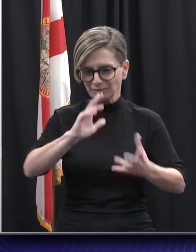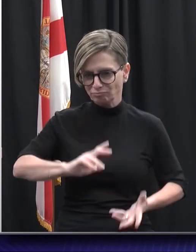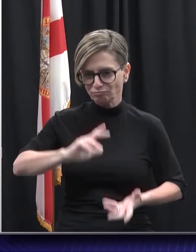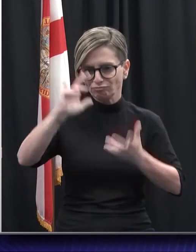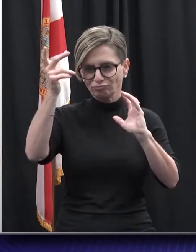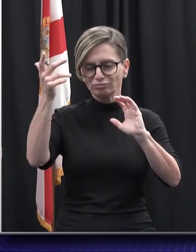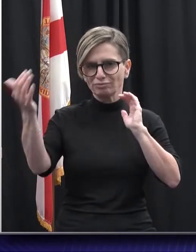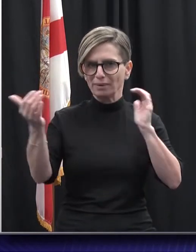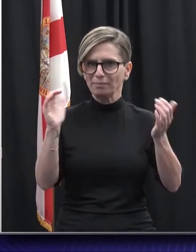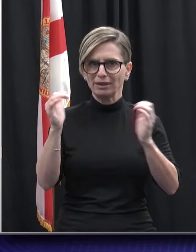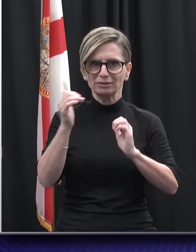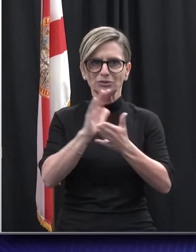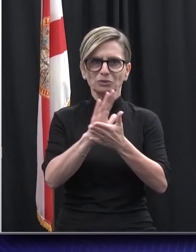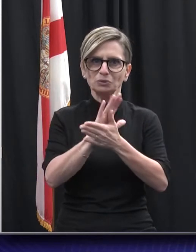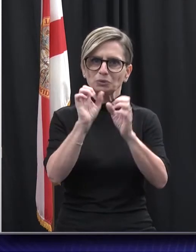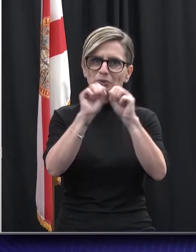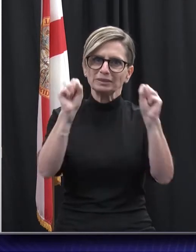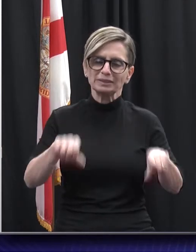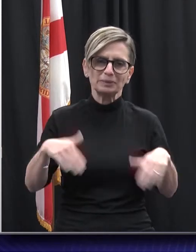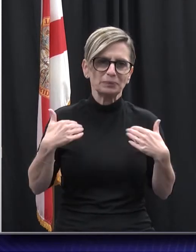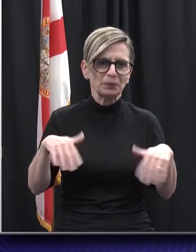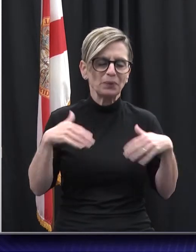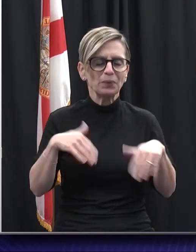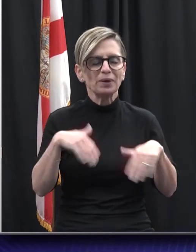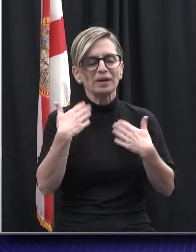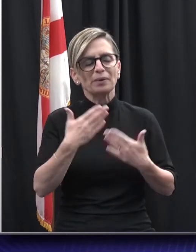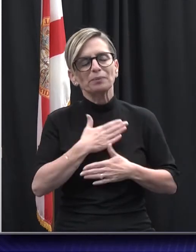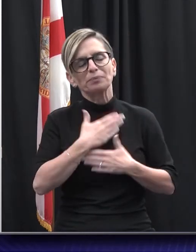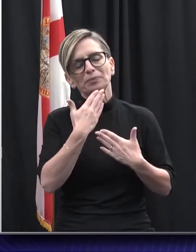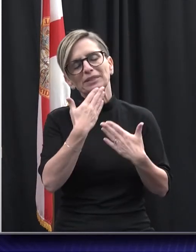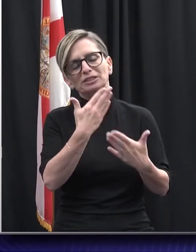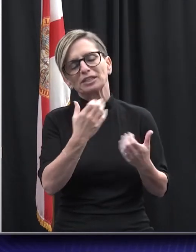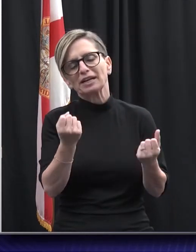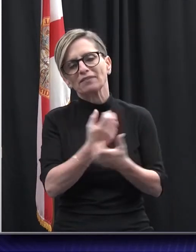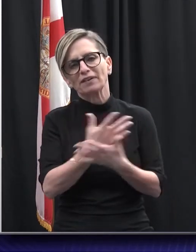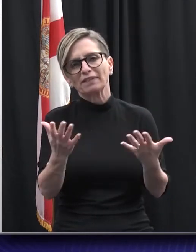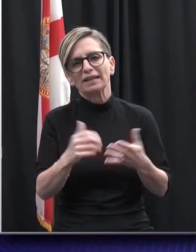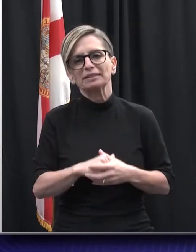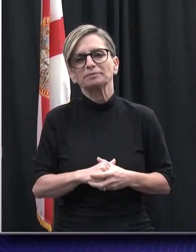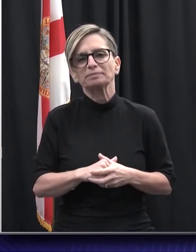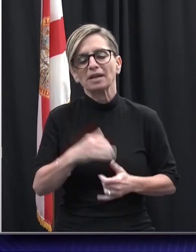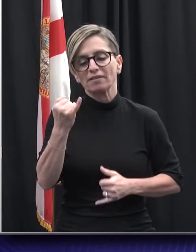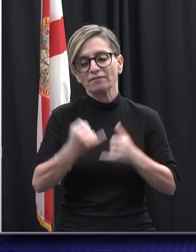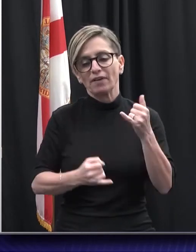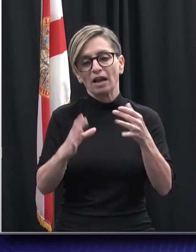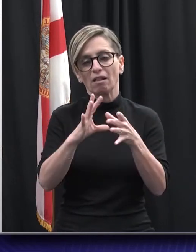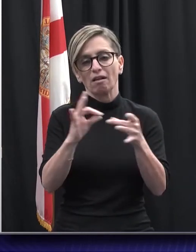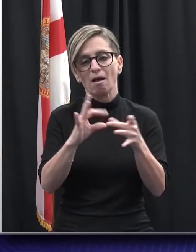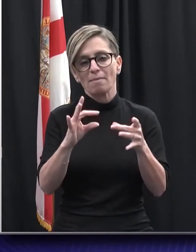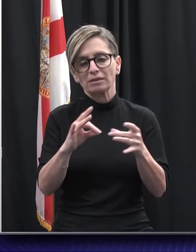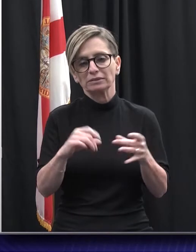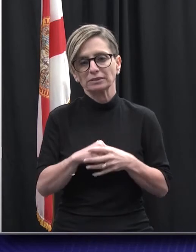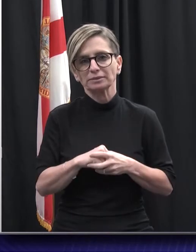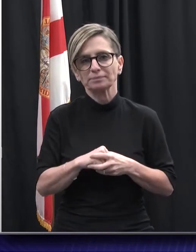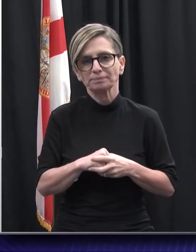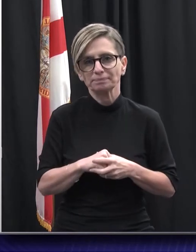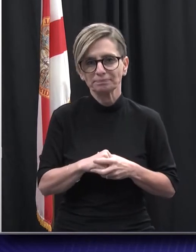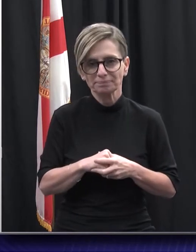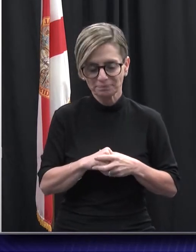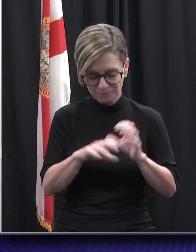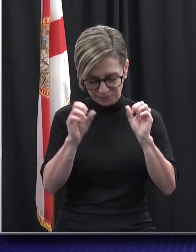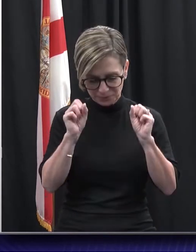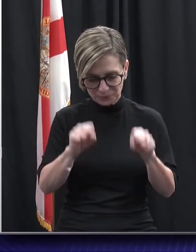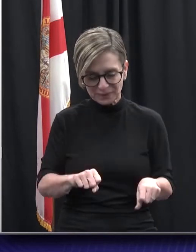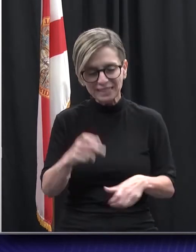school system, so we appreciate all that you're doing. Just some final comments. There's light at the end of the tunnel.